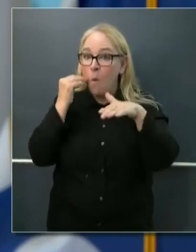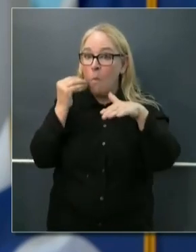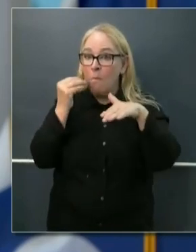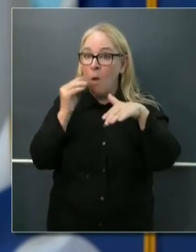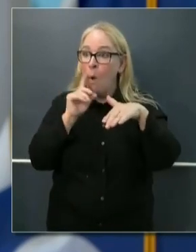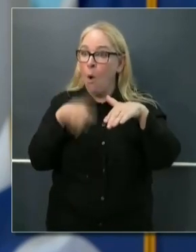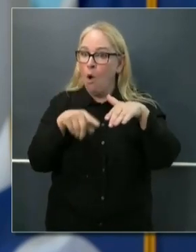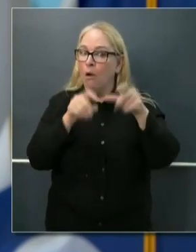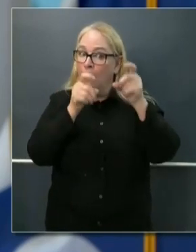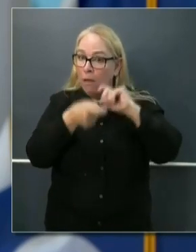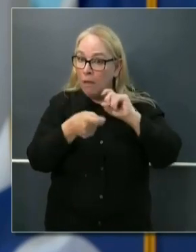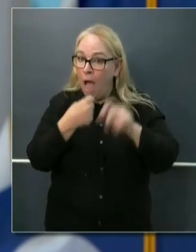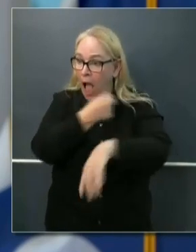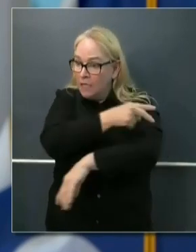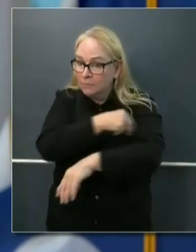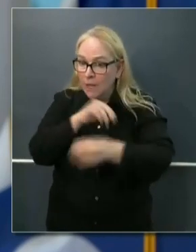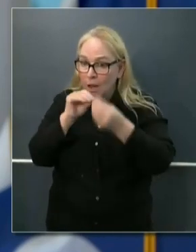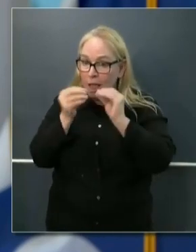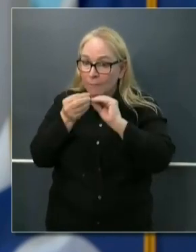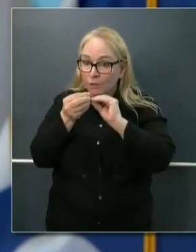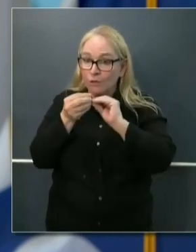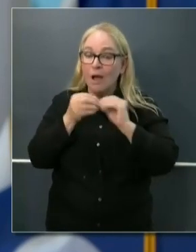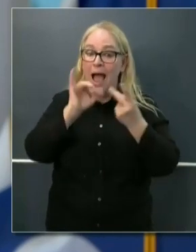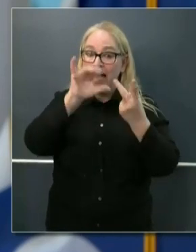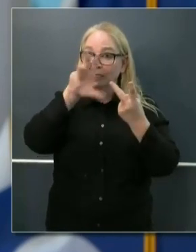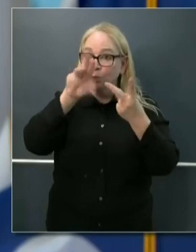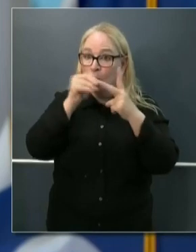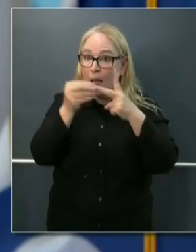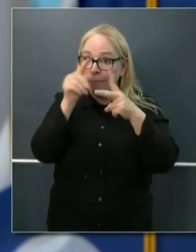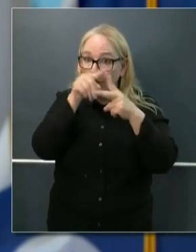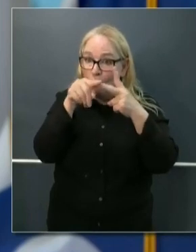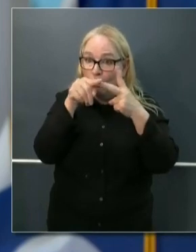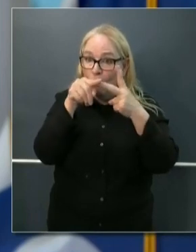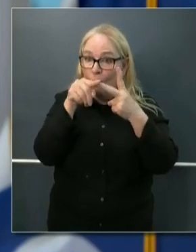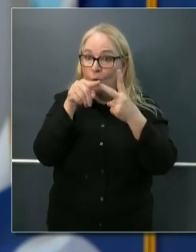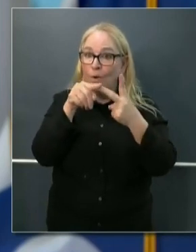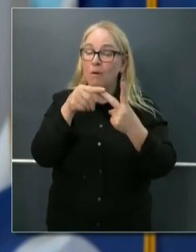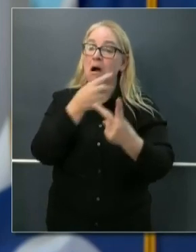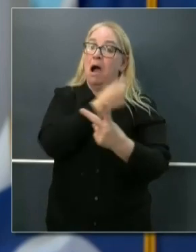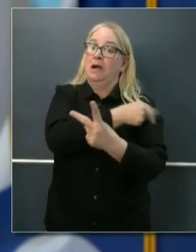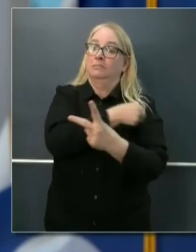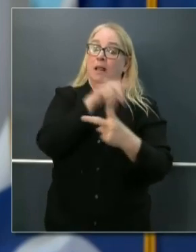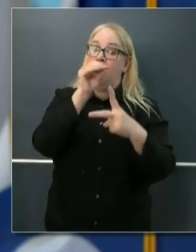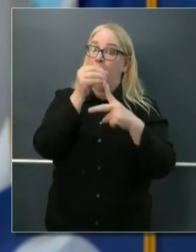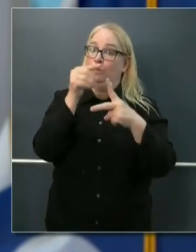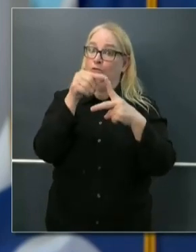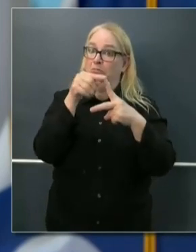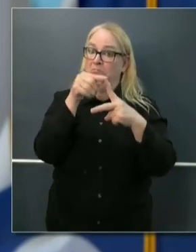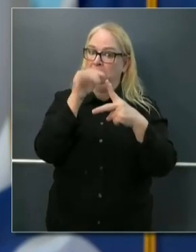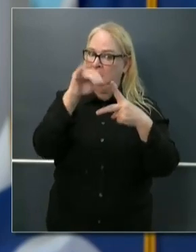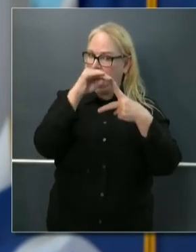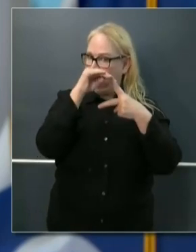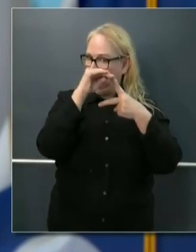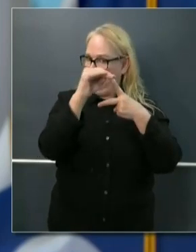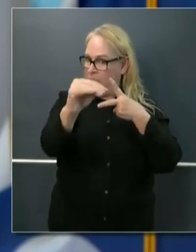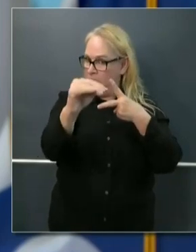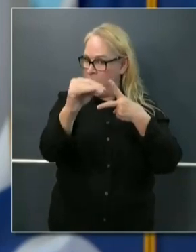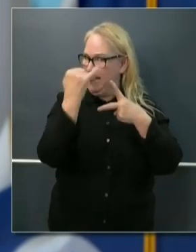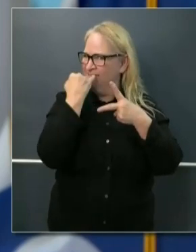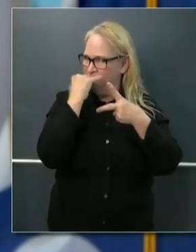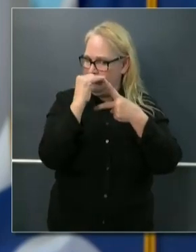hospitalizations, and ICU numbers. Hospitalizations were flat yesterday, no statistical growth. Again, you